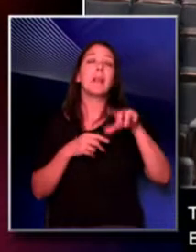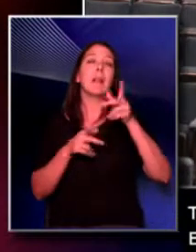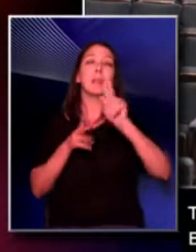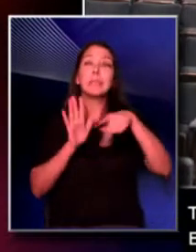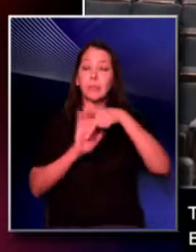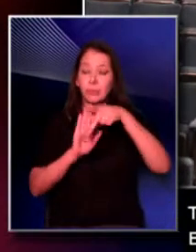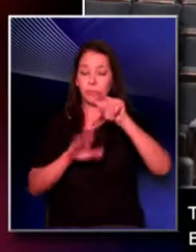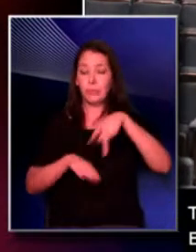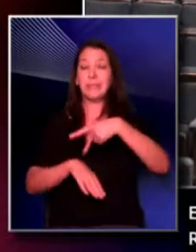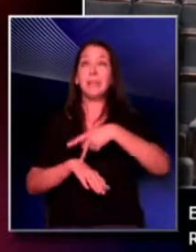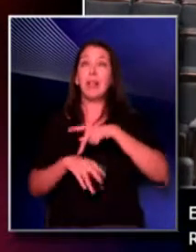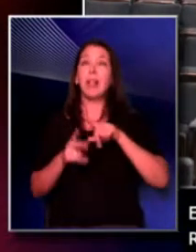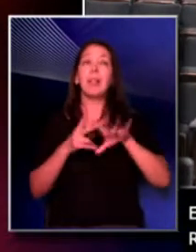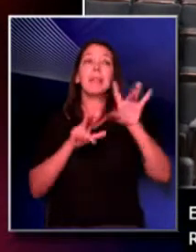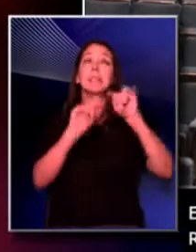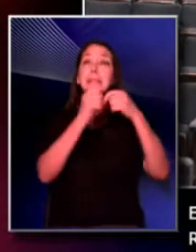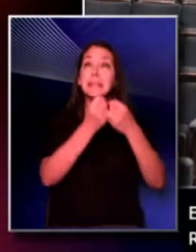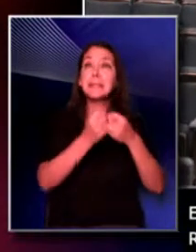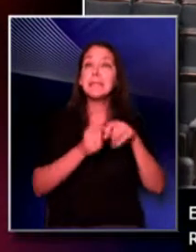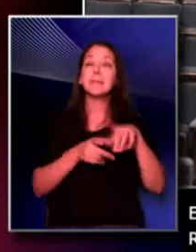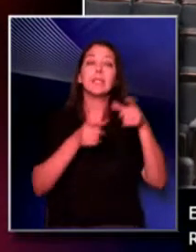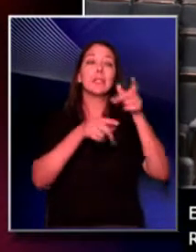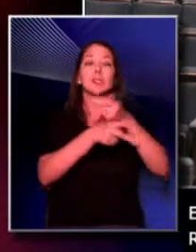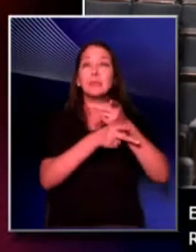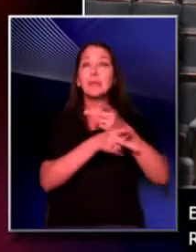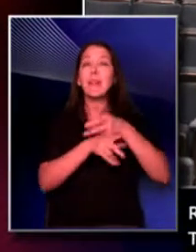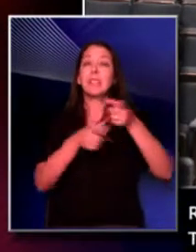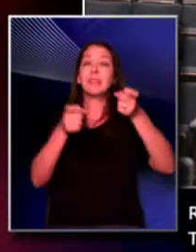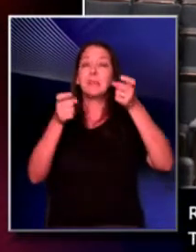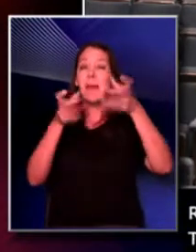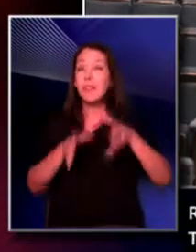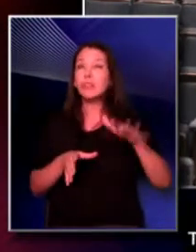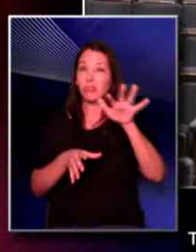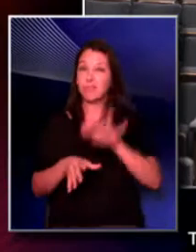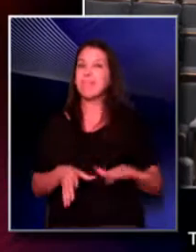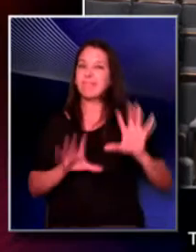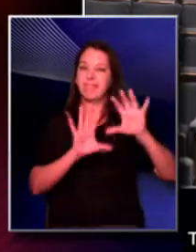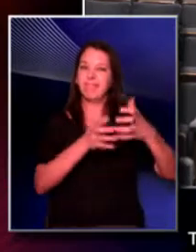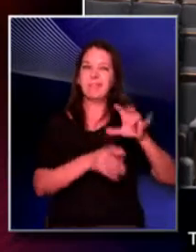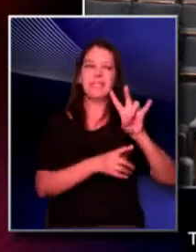and all of their supervisors and managers. Thank